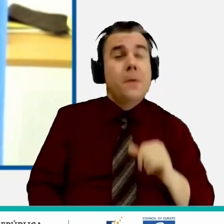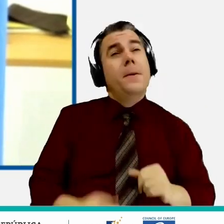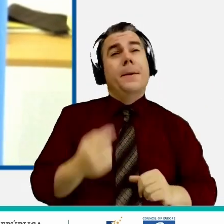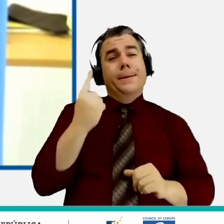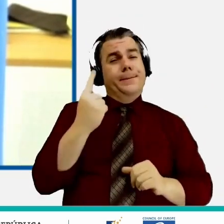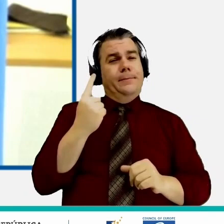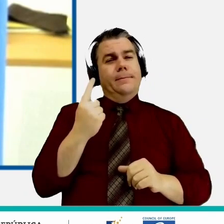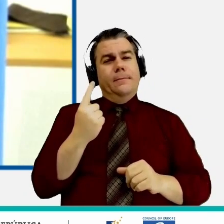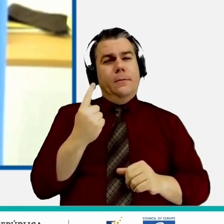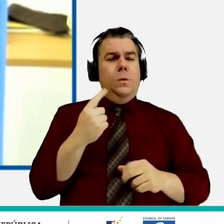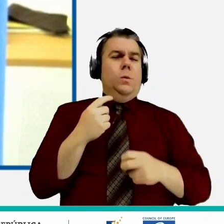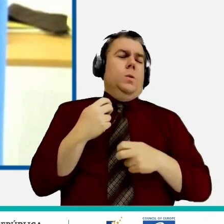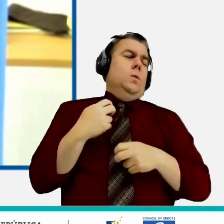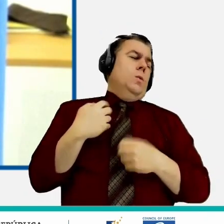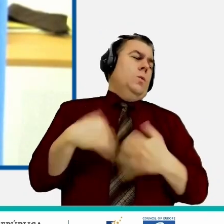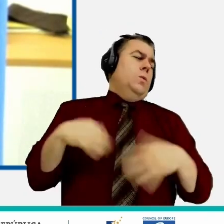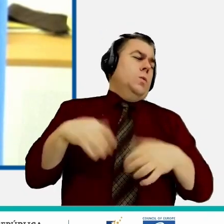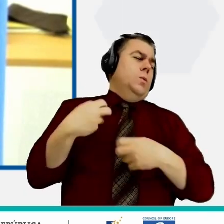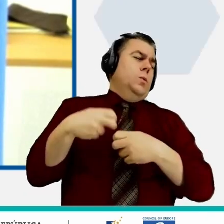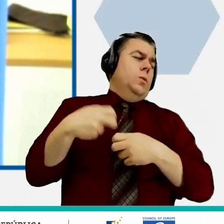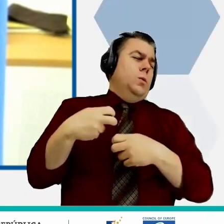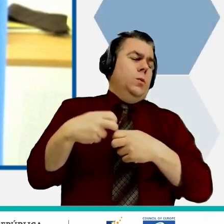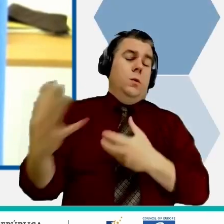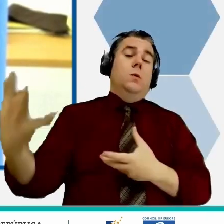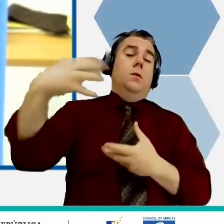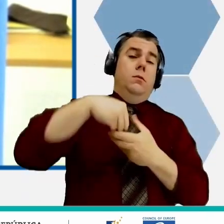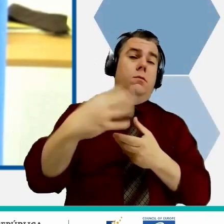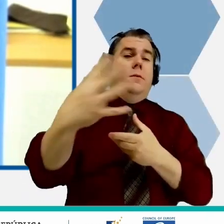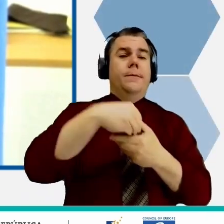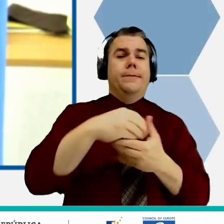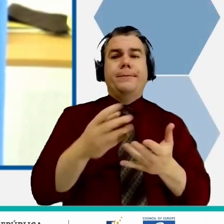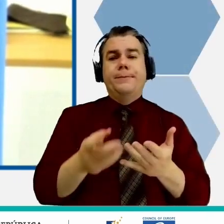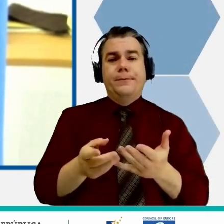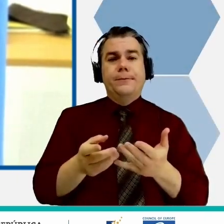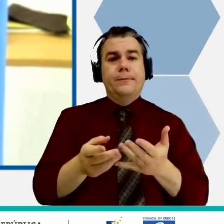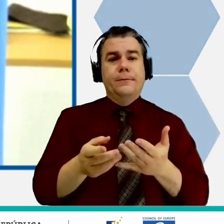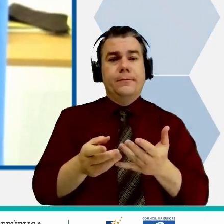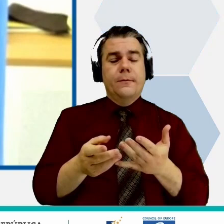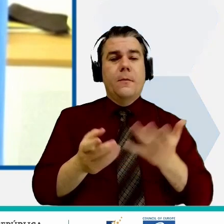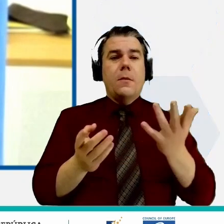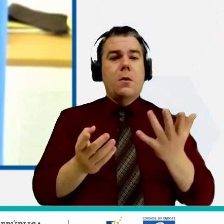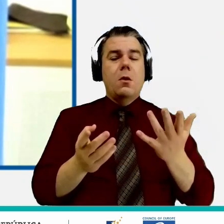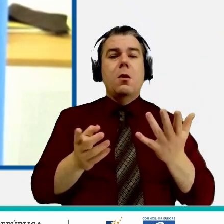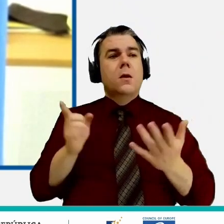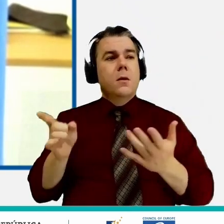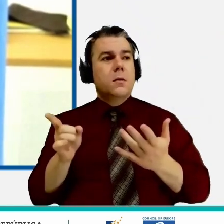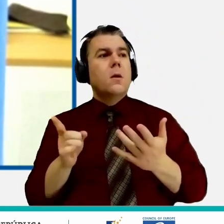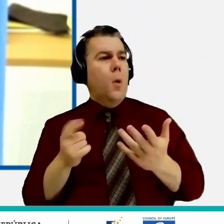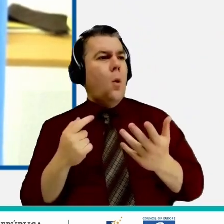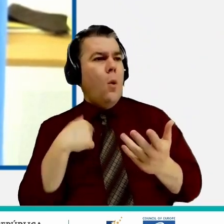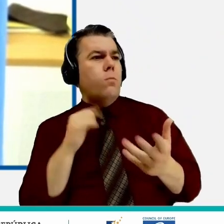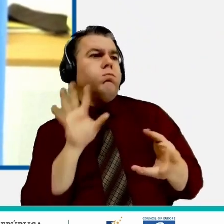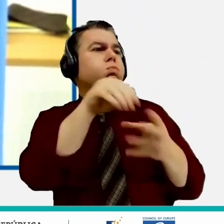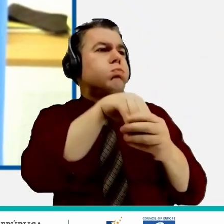fact, is inclusivity, is connecting stakeholders to decision making at all levels,